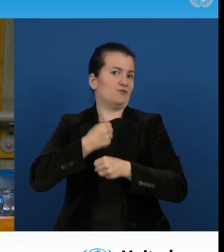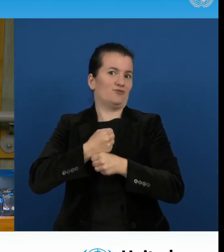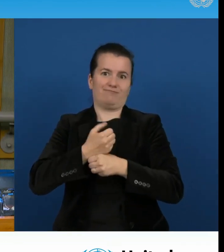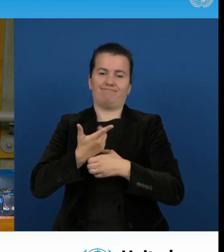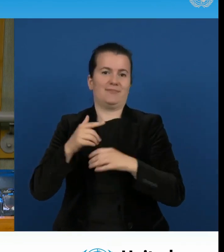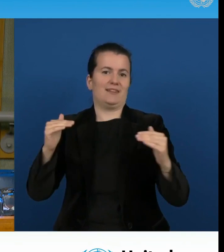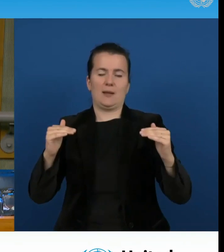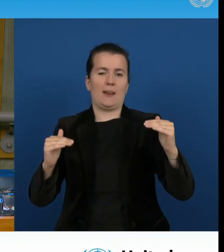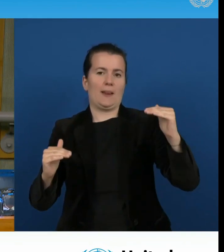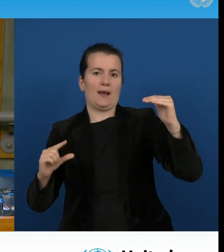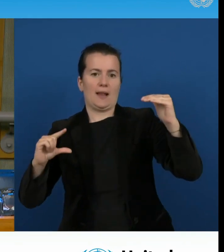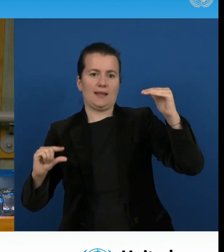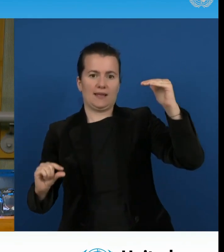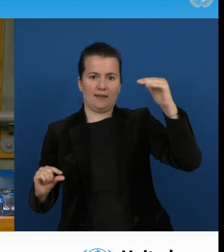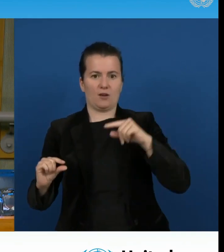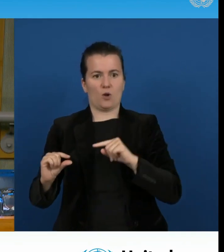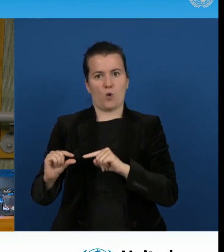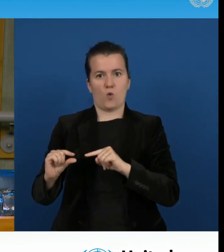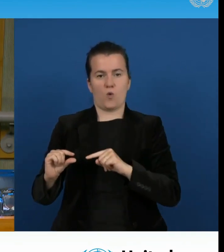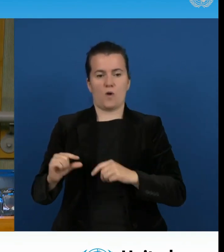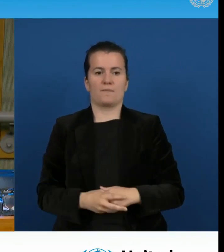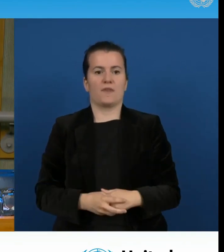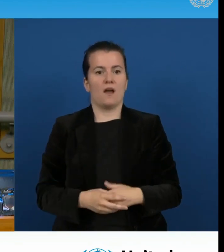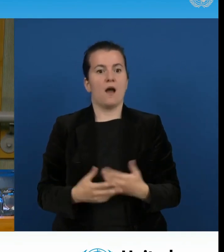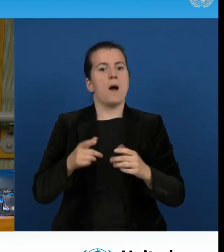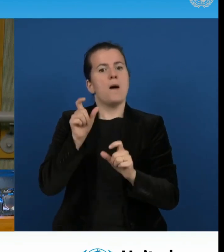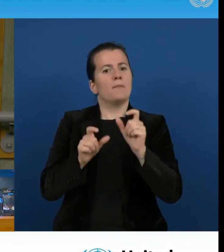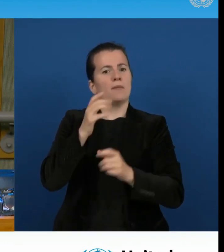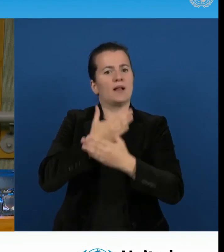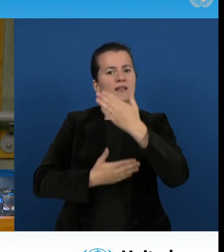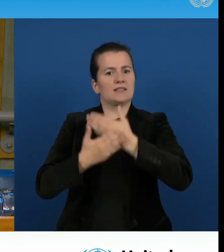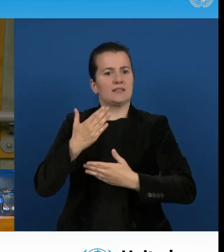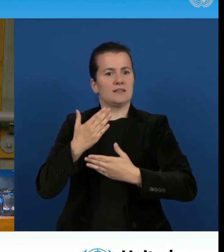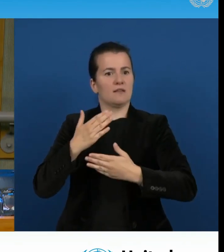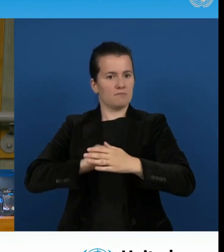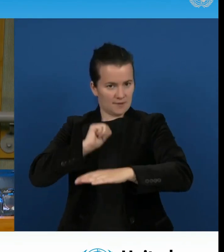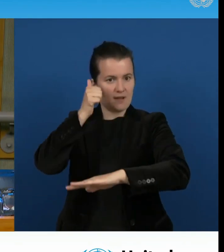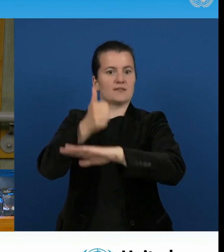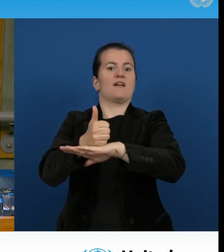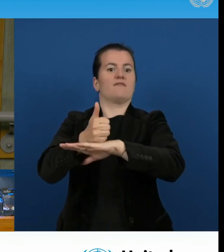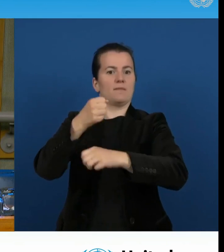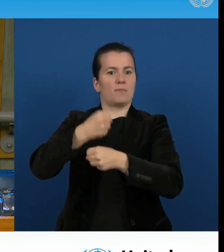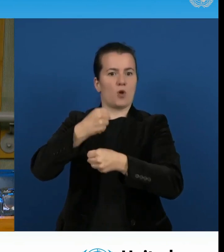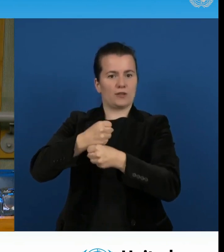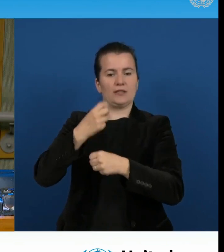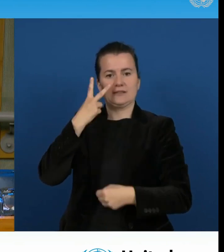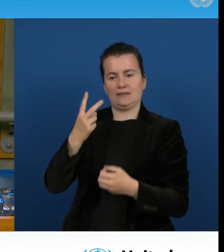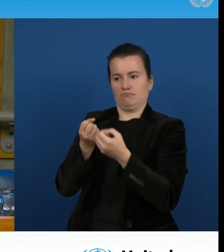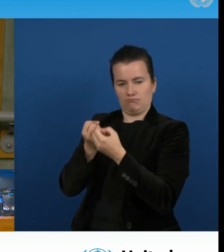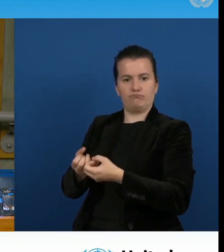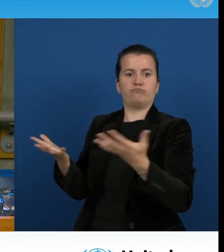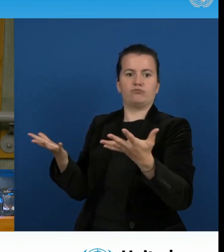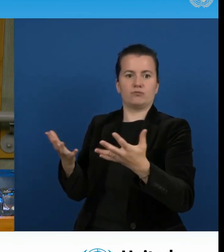are overrepresented among those who are self-employed. In developing countries where the informal economy tends to be the biggest part